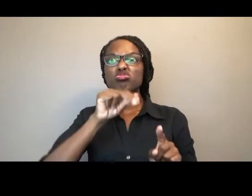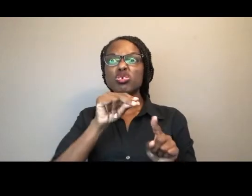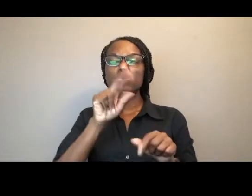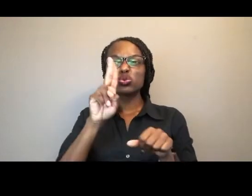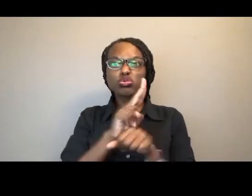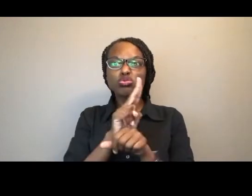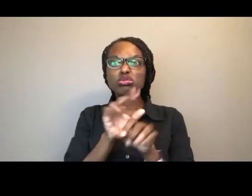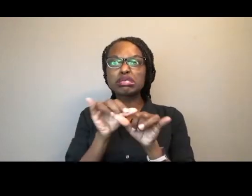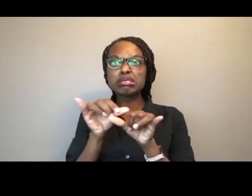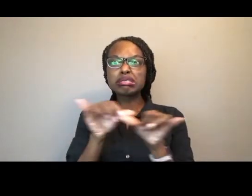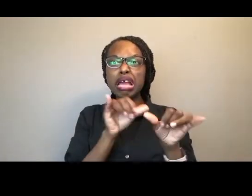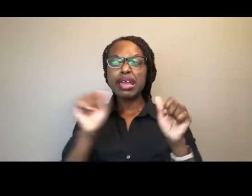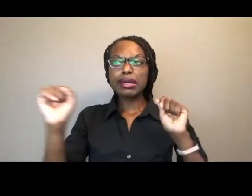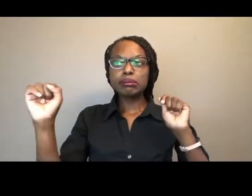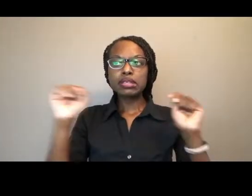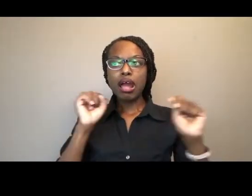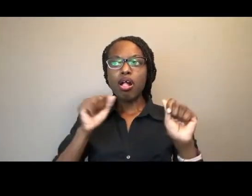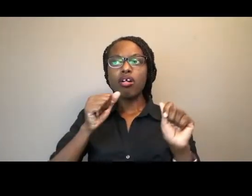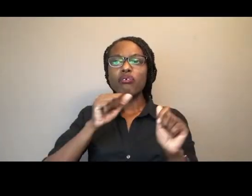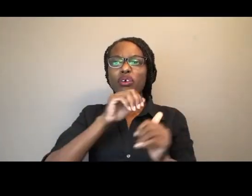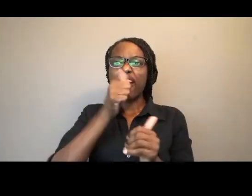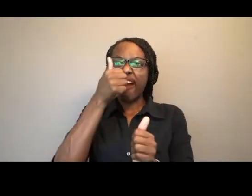It's a nightmare.